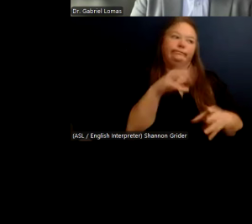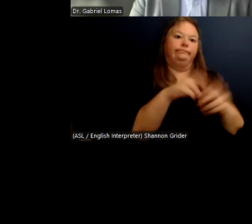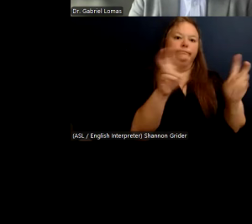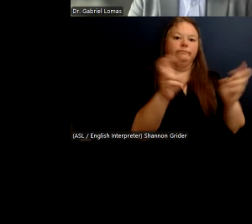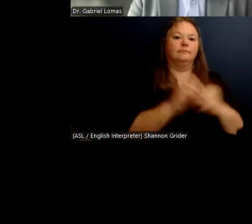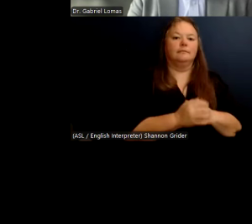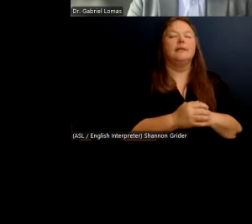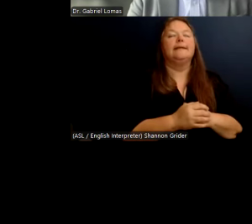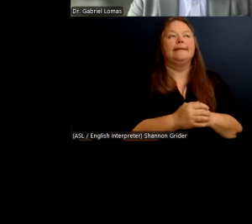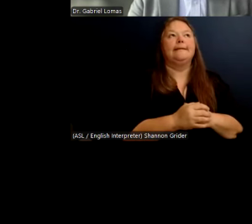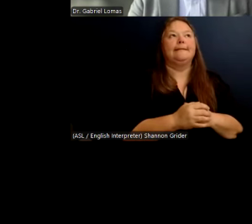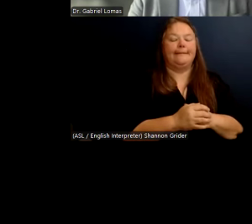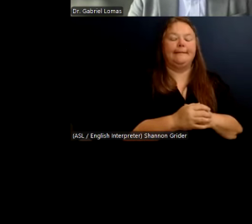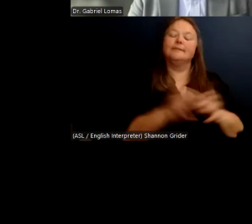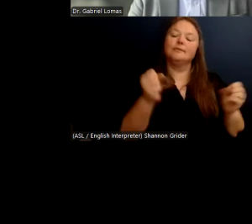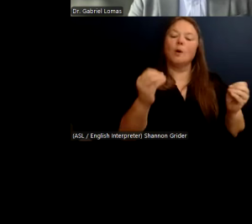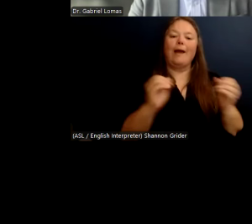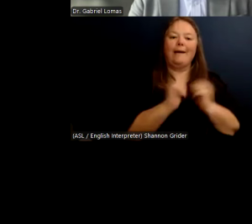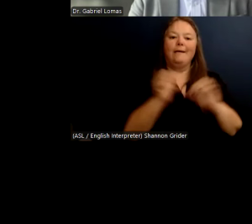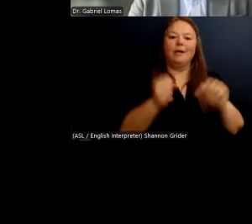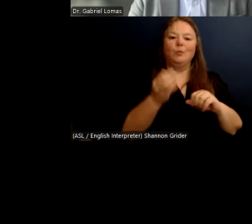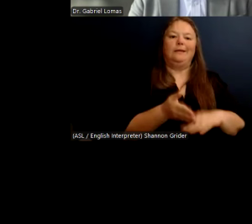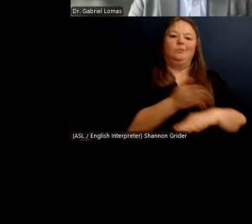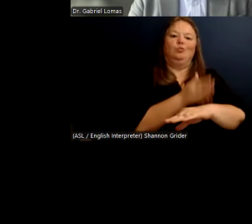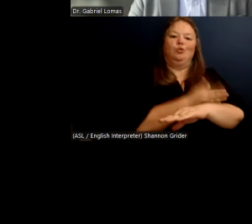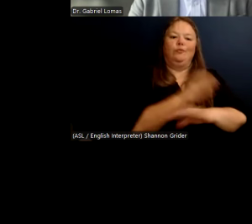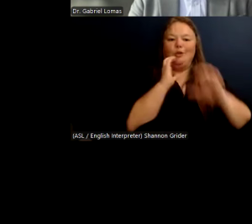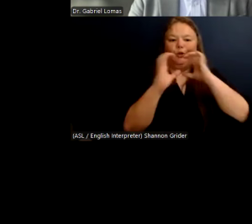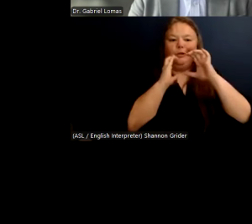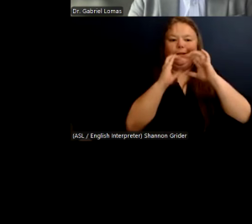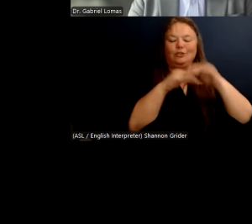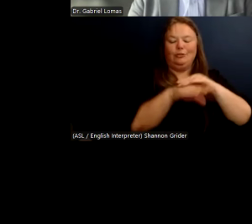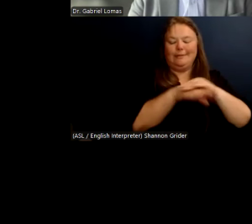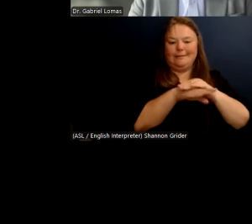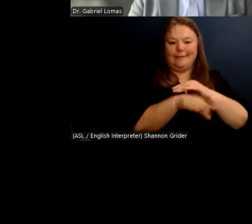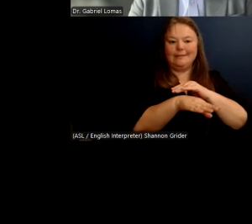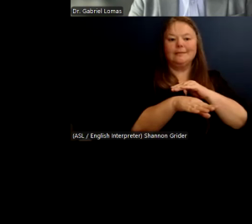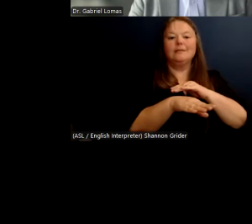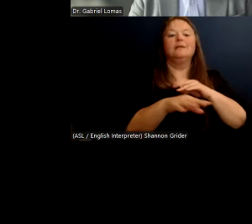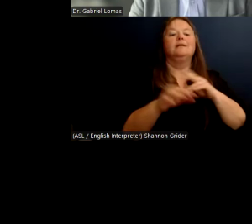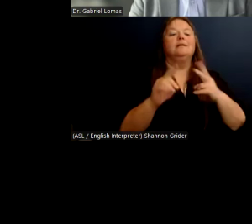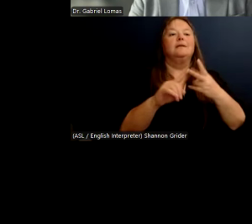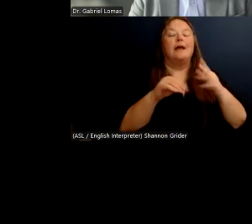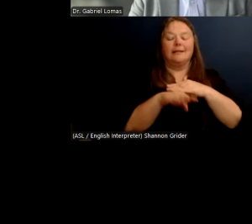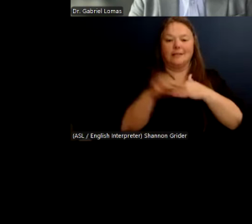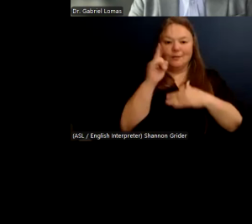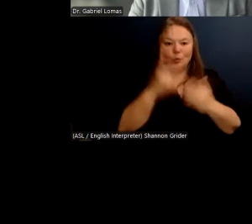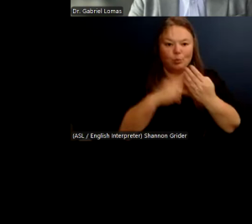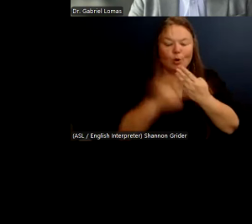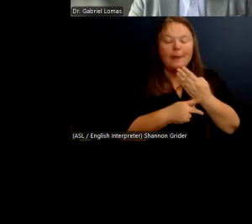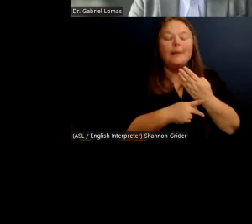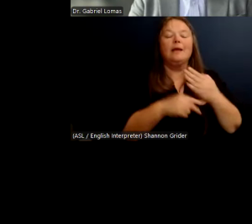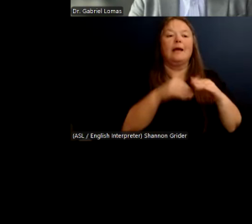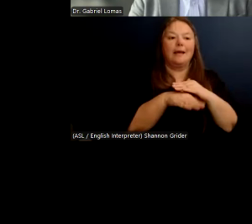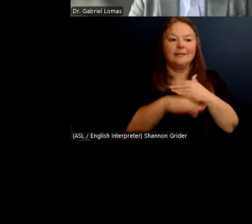at what we can do to try and enhance the communication access access for programming so that